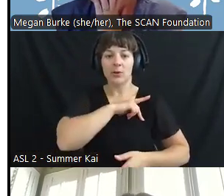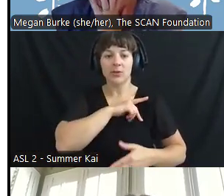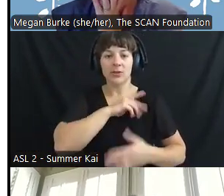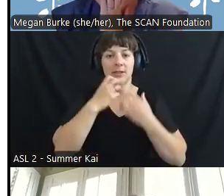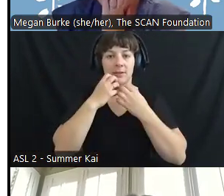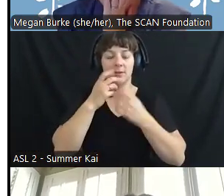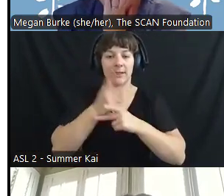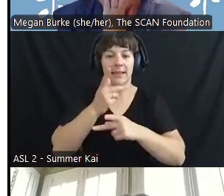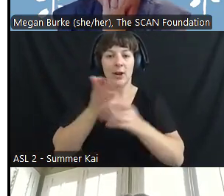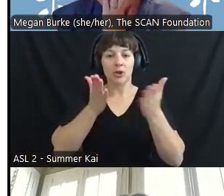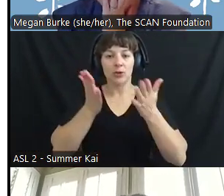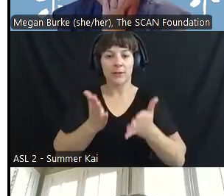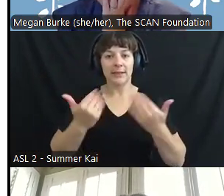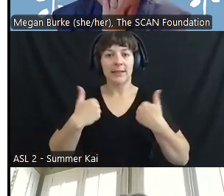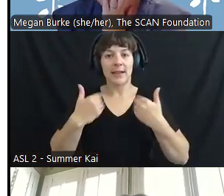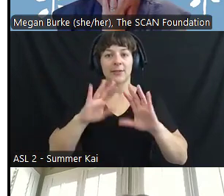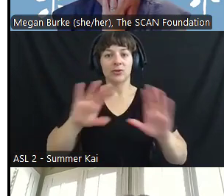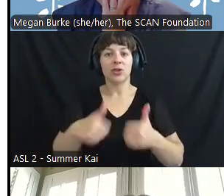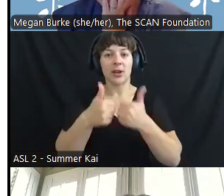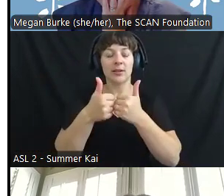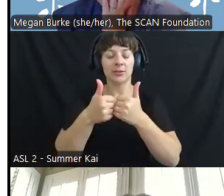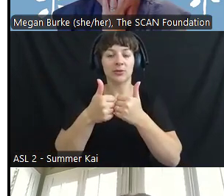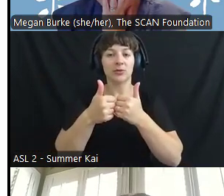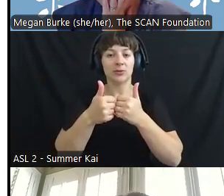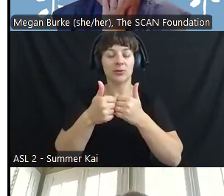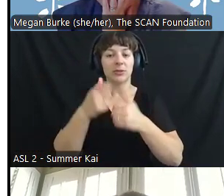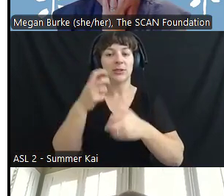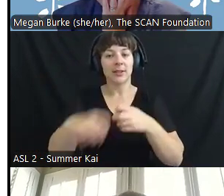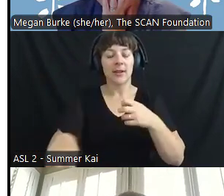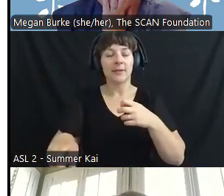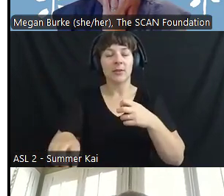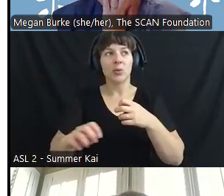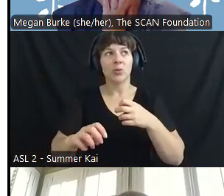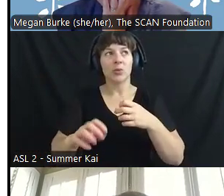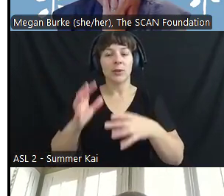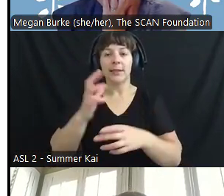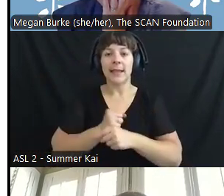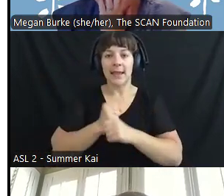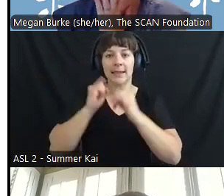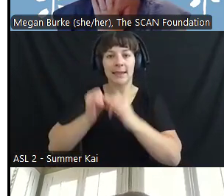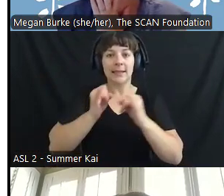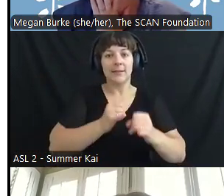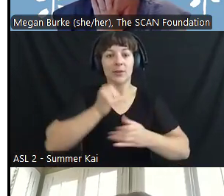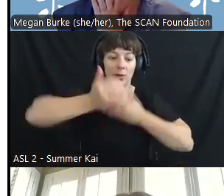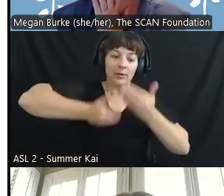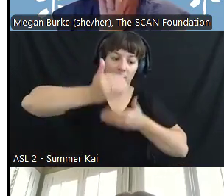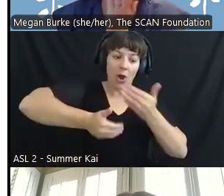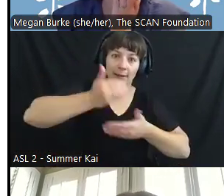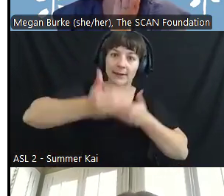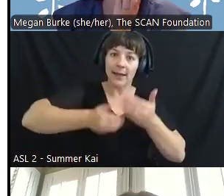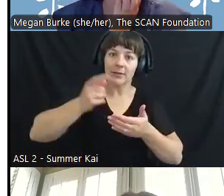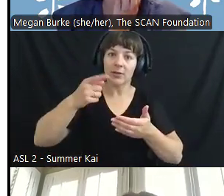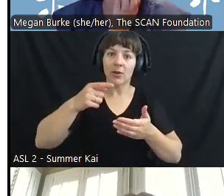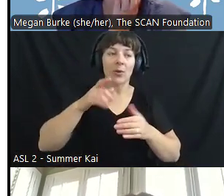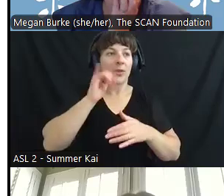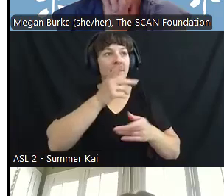been difficulty in getting those individuals processed timely so that they're getting paid,